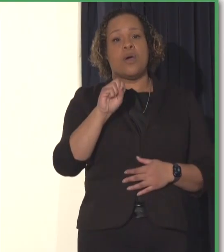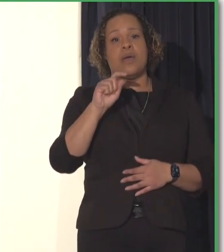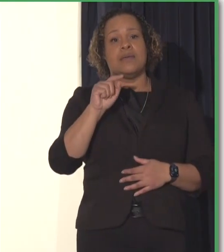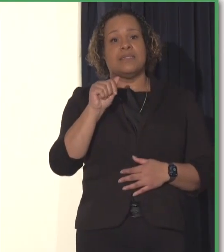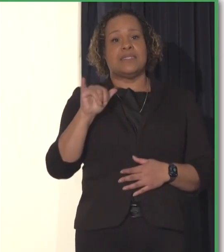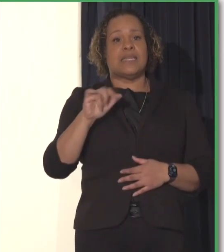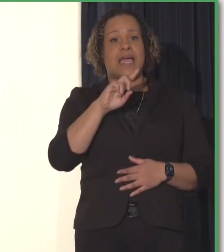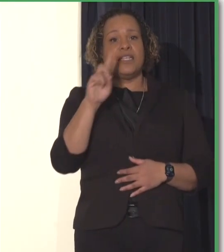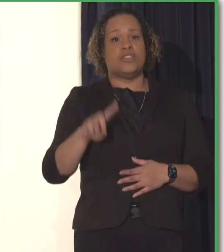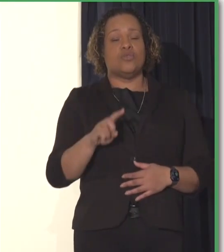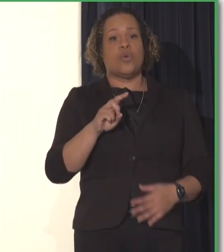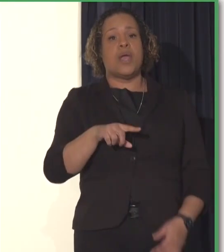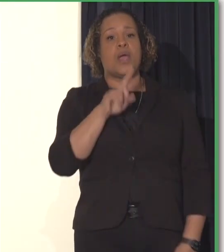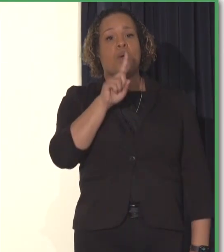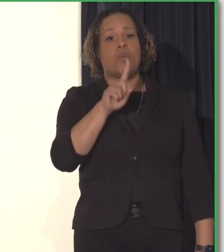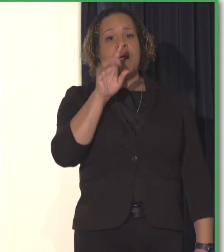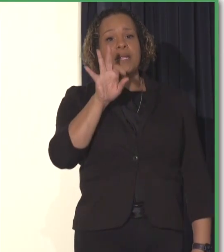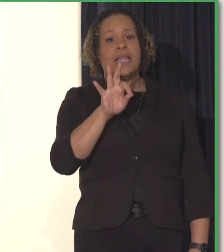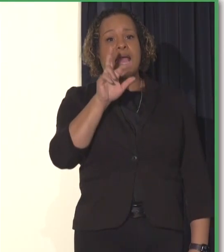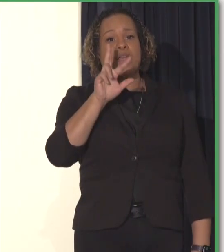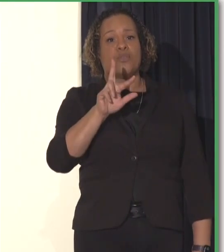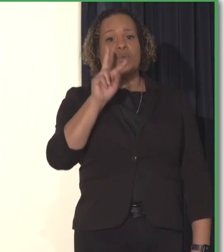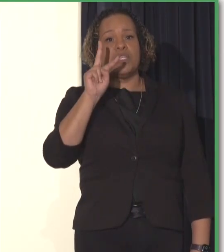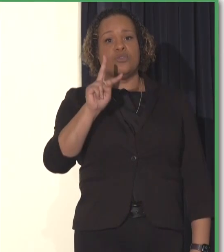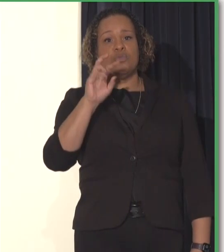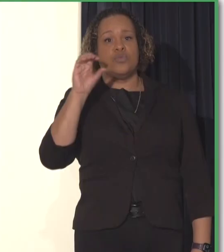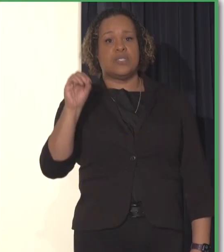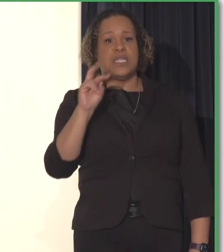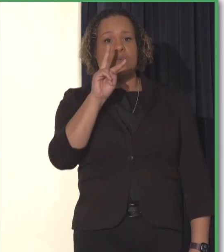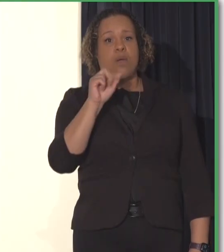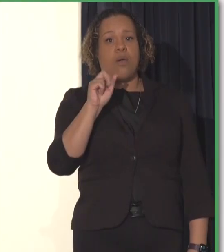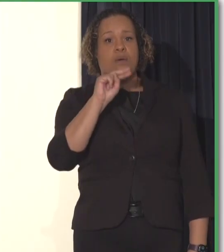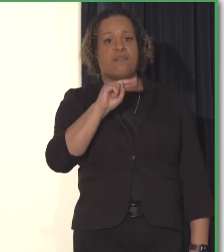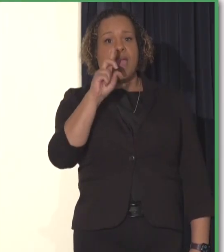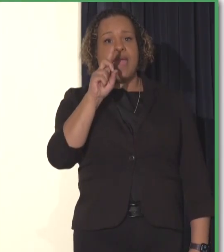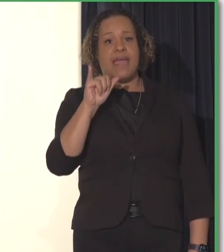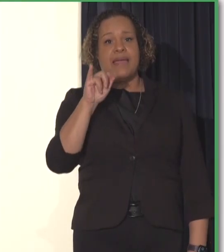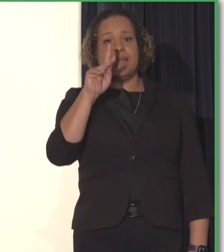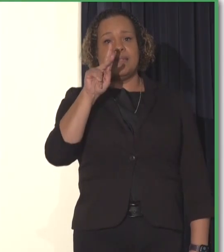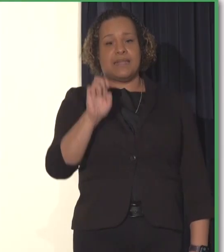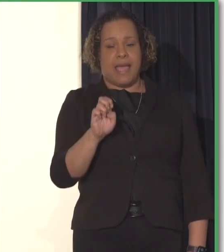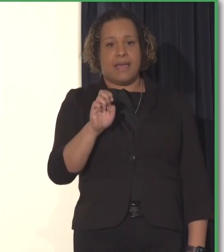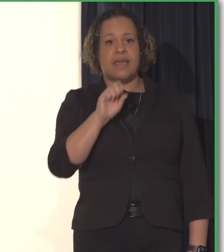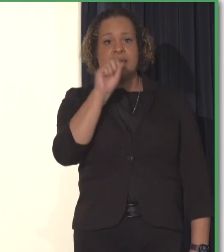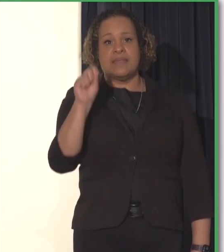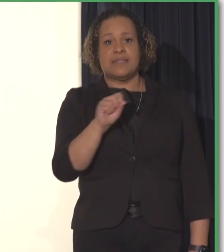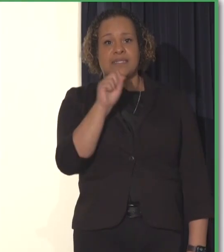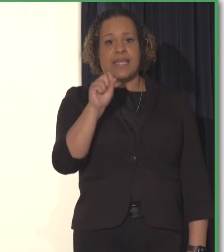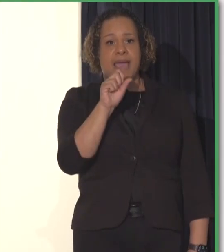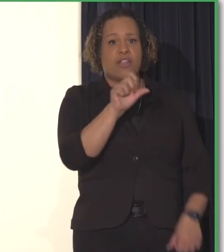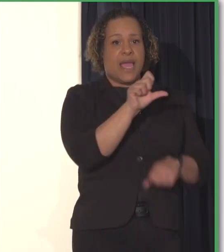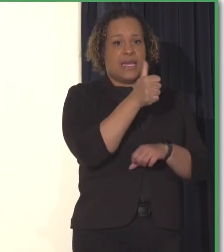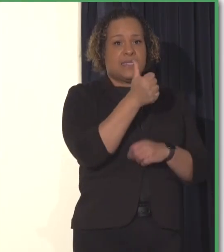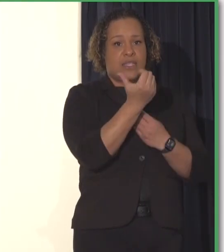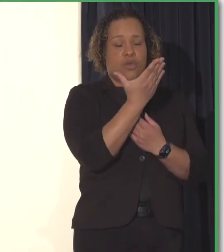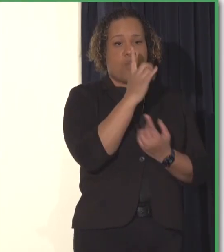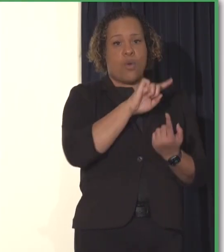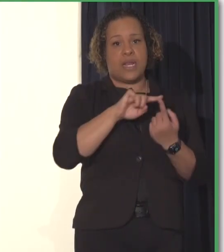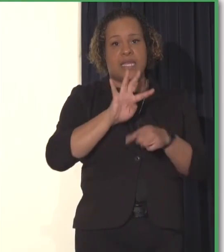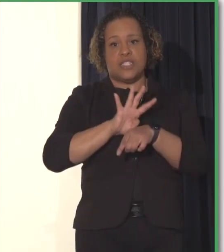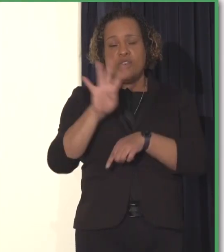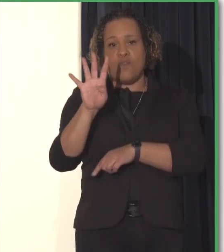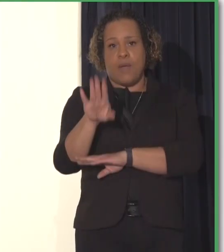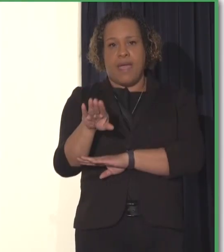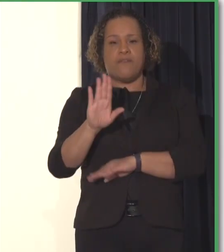address is 19320 Van Dyke. That's on Saturday from 10 a.m. to 4 p.m. Come on out